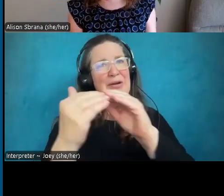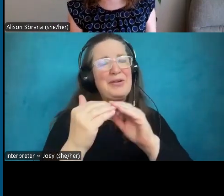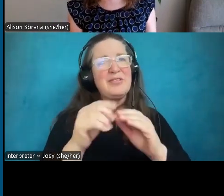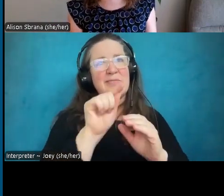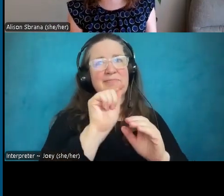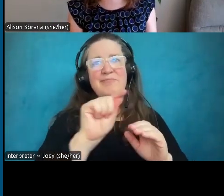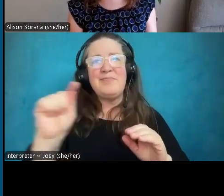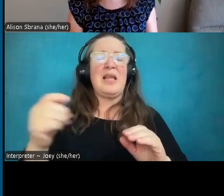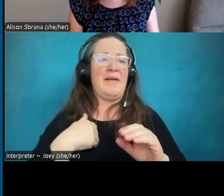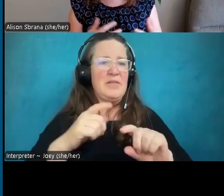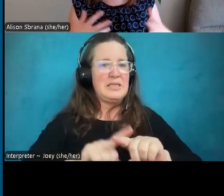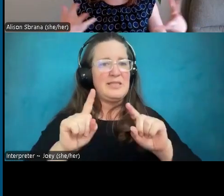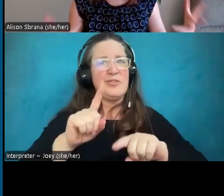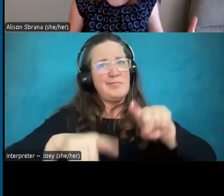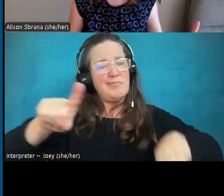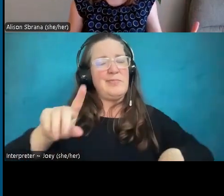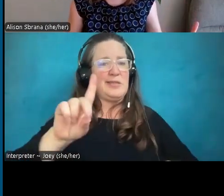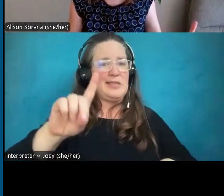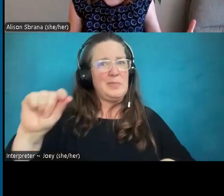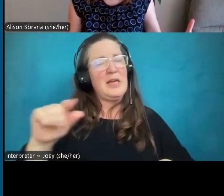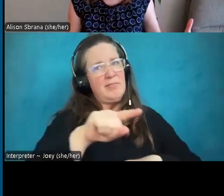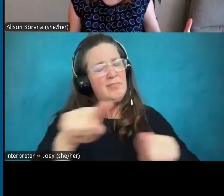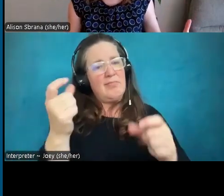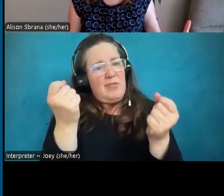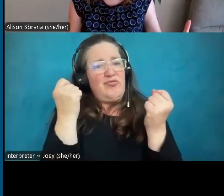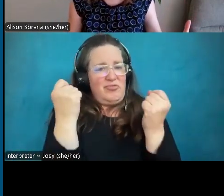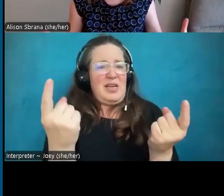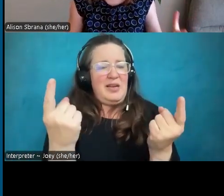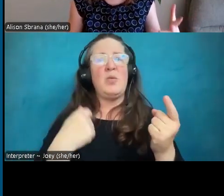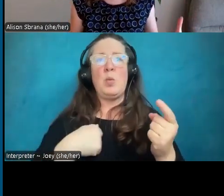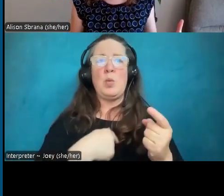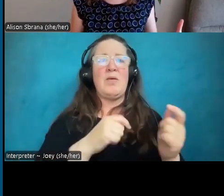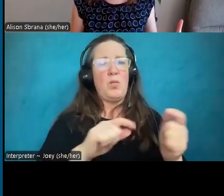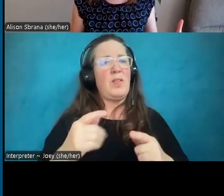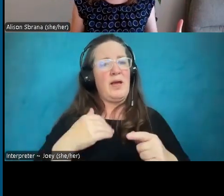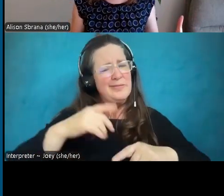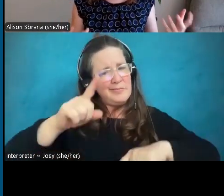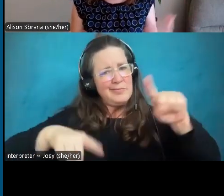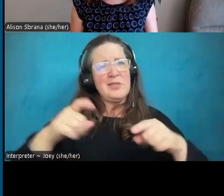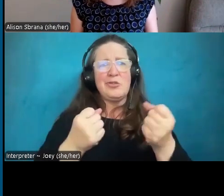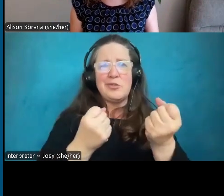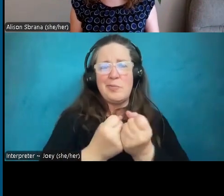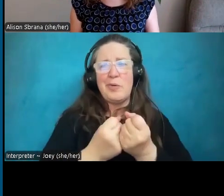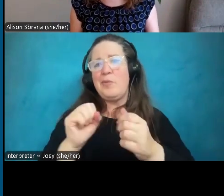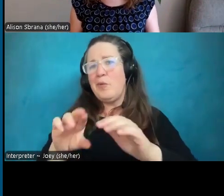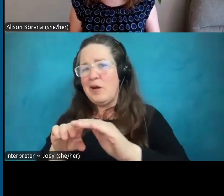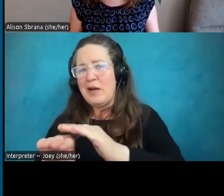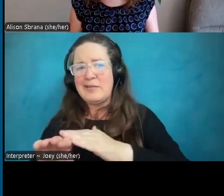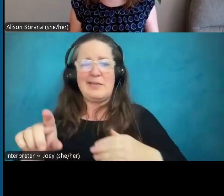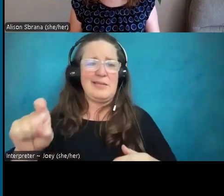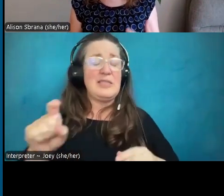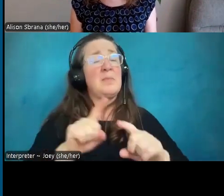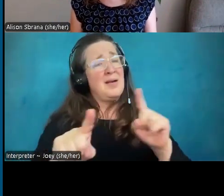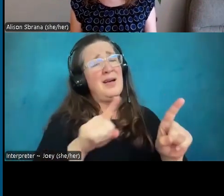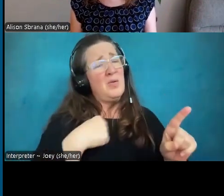different kinds of disabilities that, like, yeah, we all have different support needs or access needs, but we're all here to come